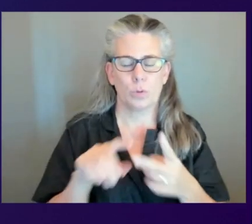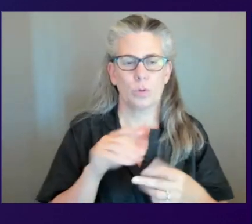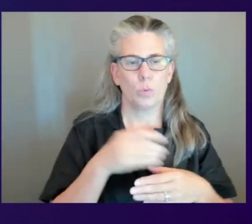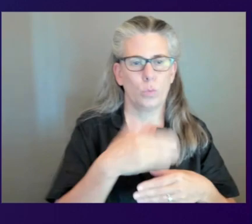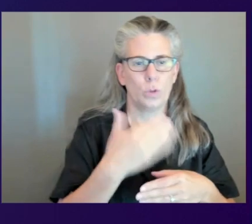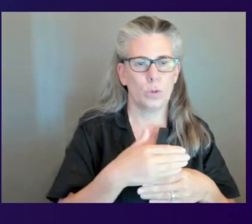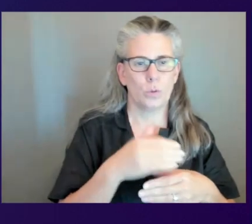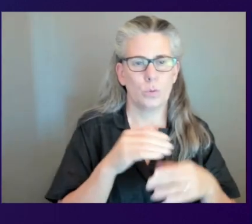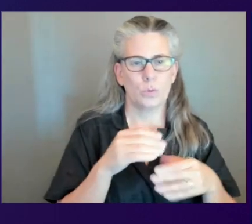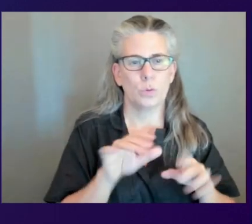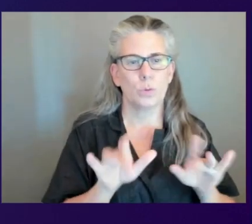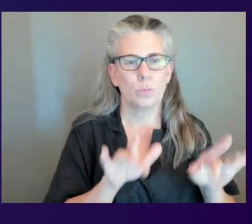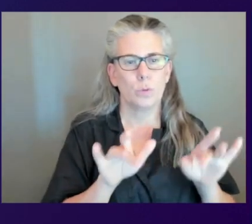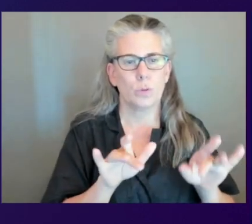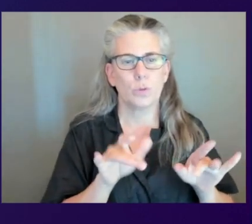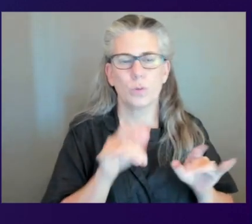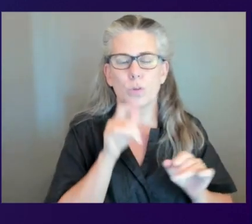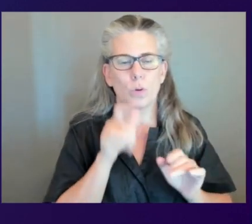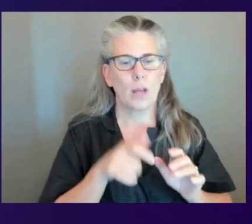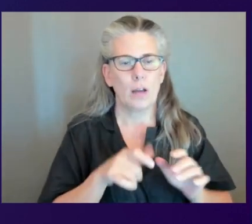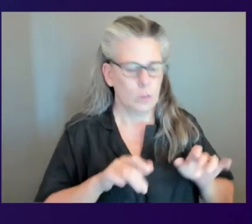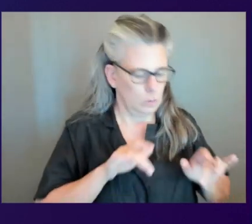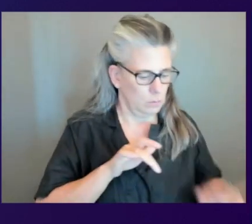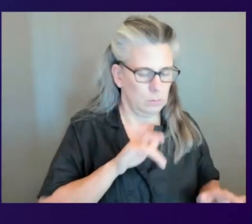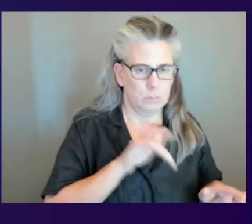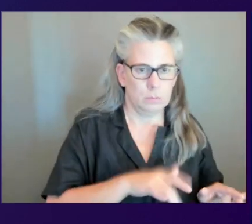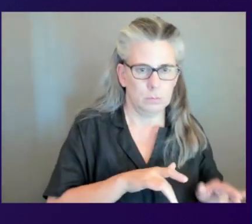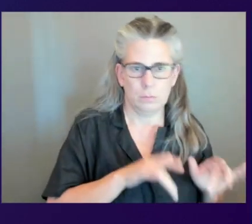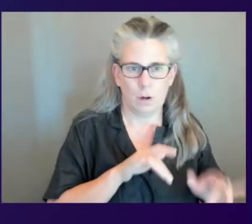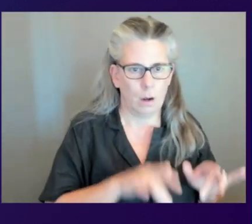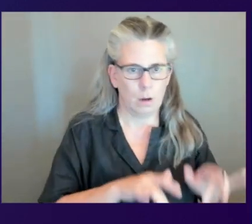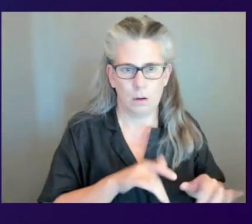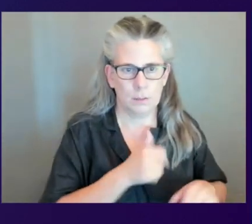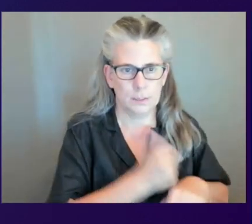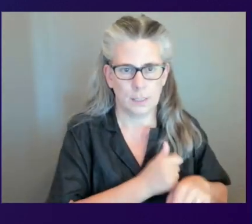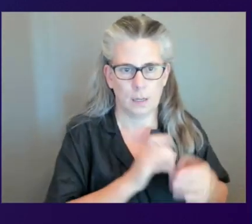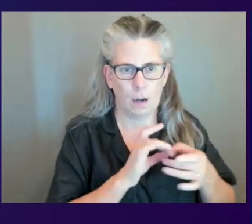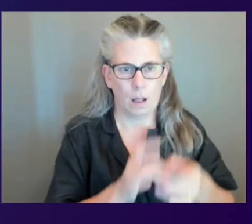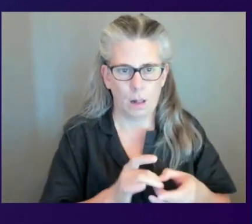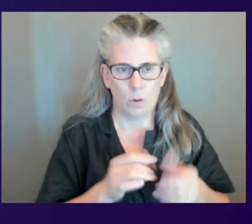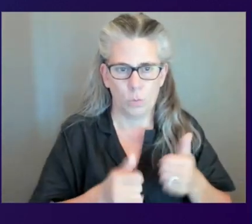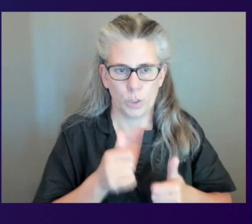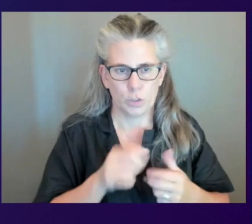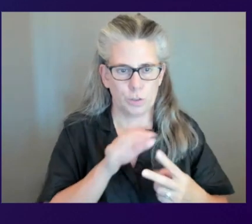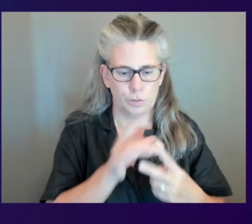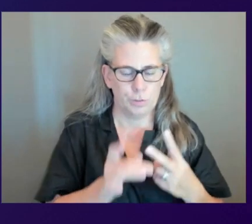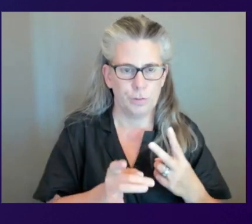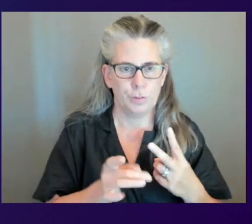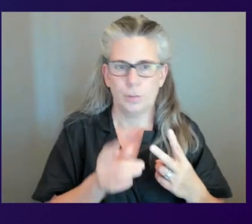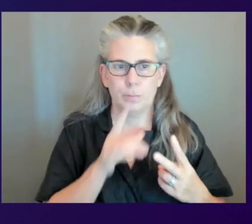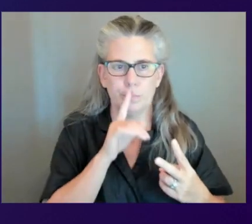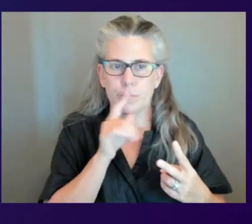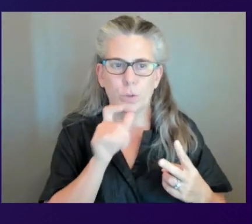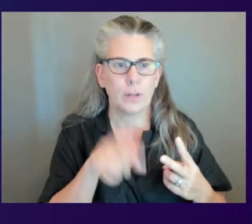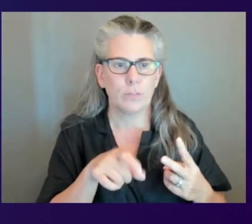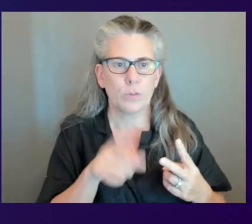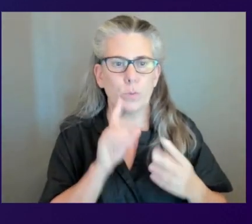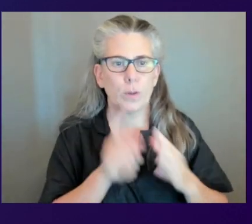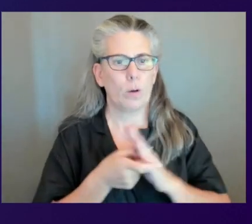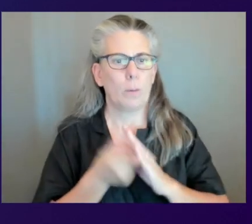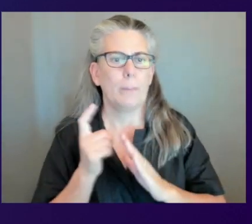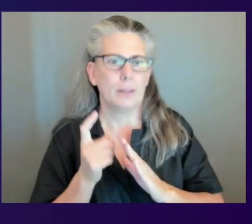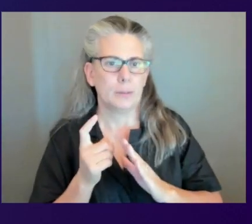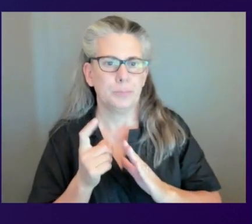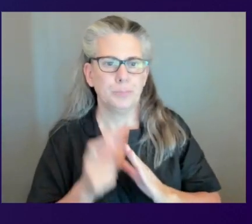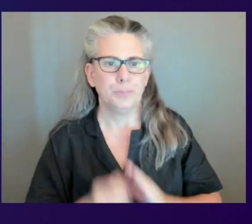the command key or anything like that. Wow. That's phenomenal. I mean, like, as somebody who